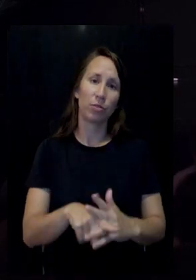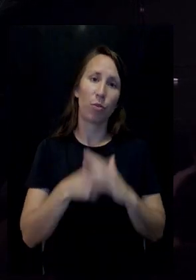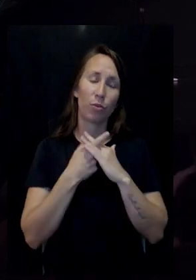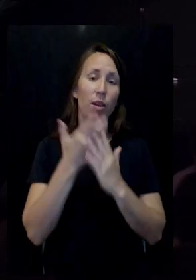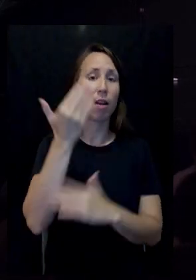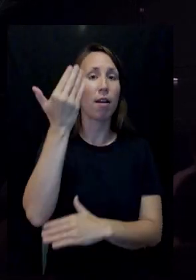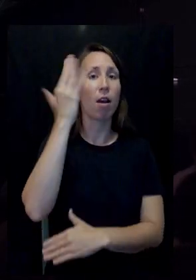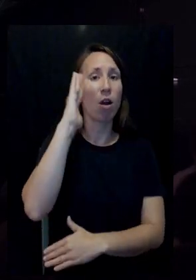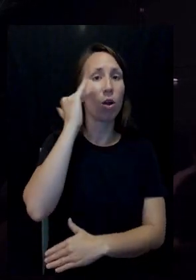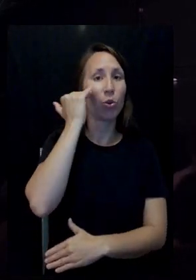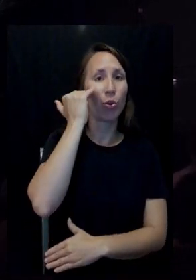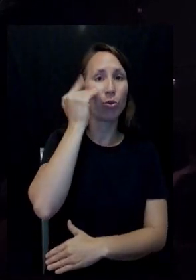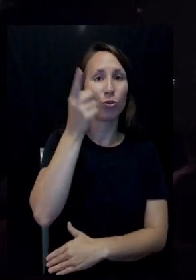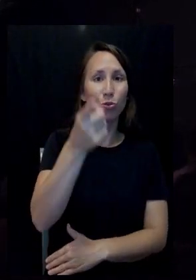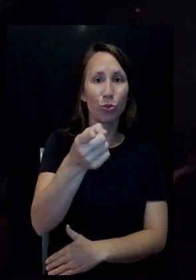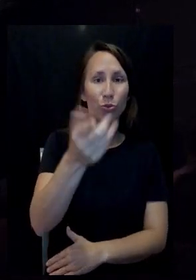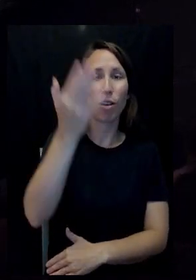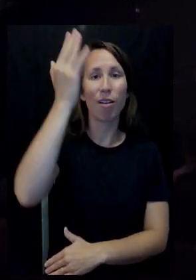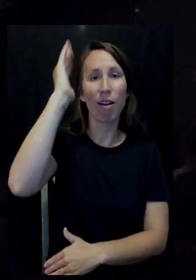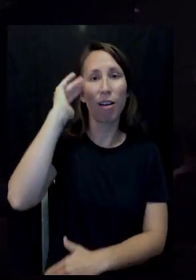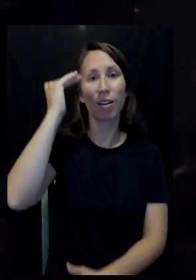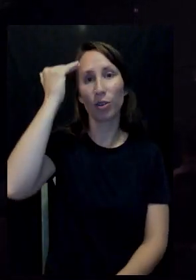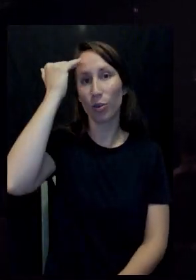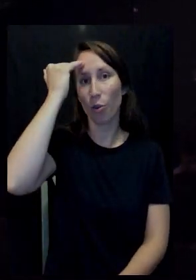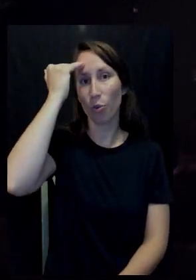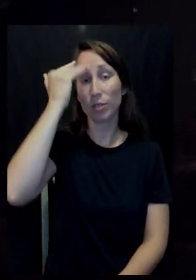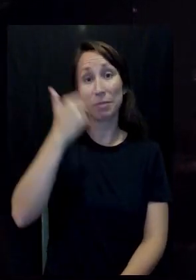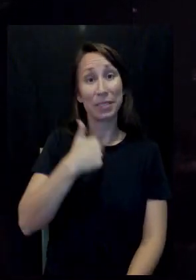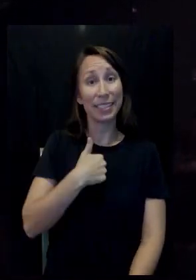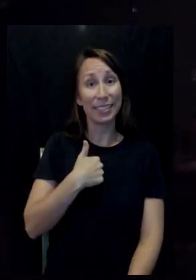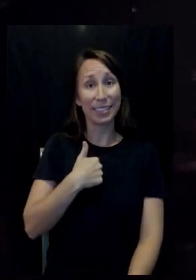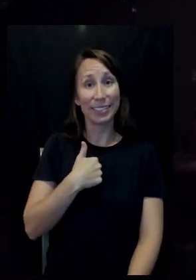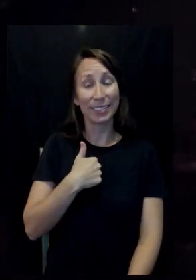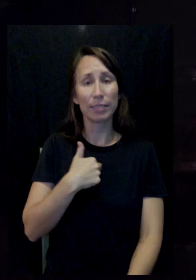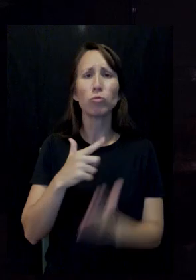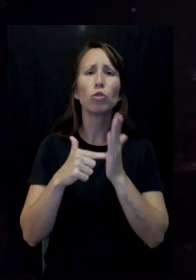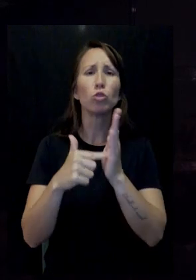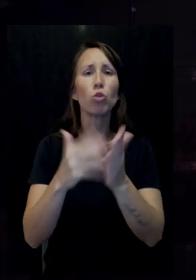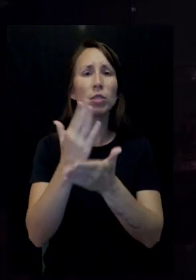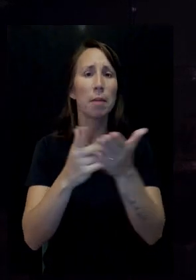God knows you and God knows me.